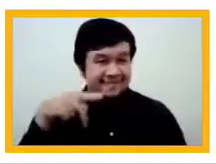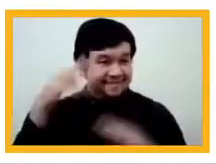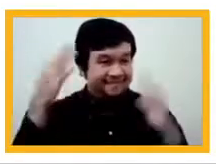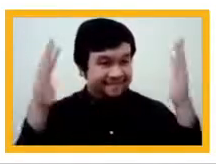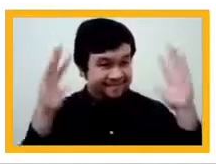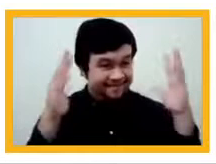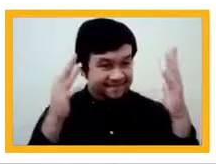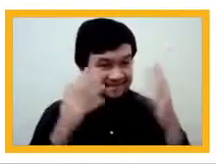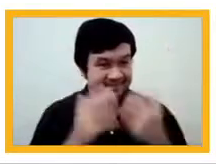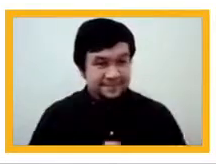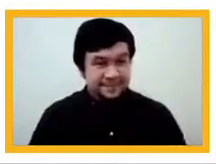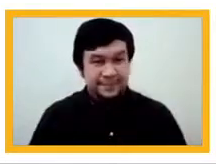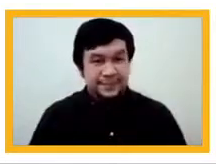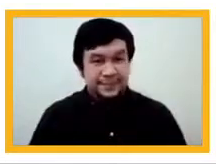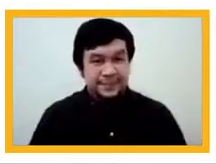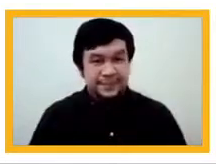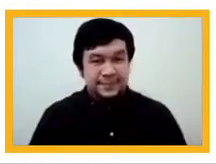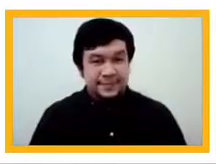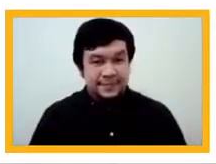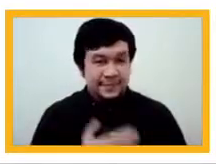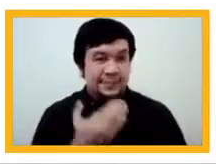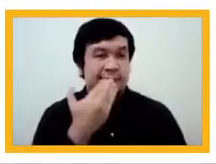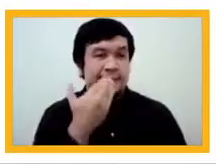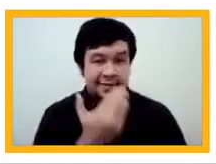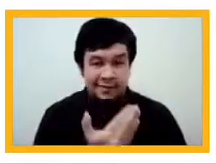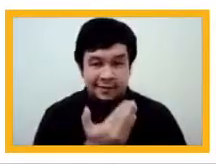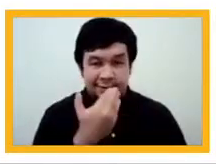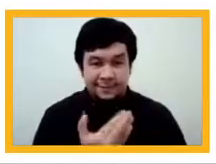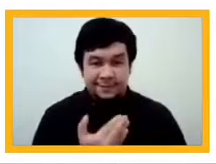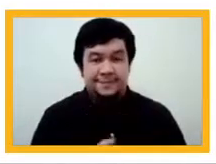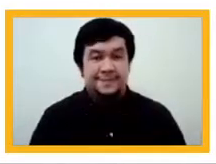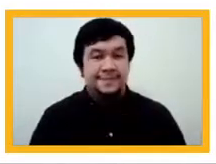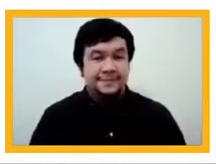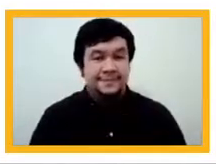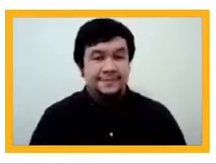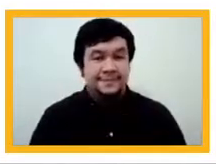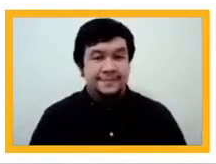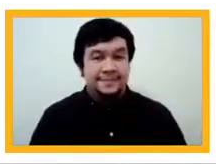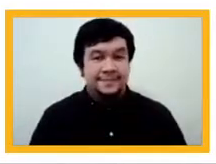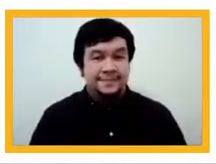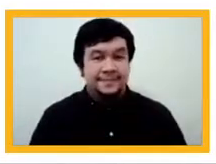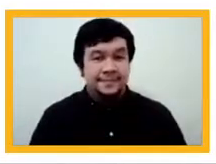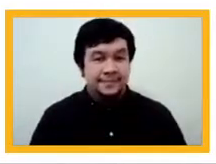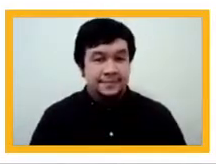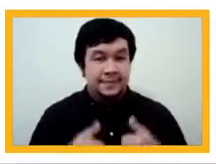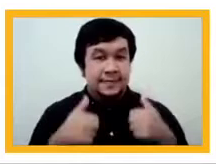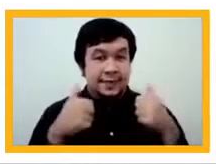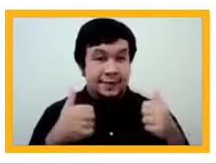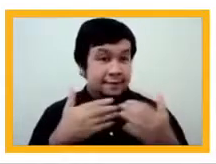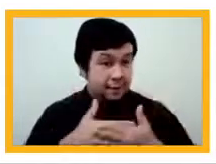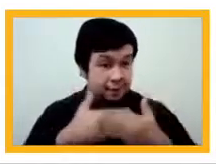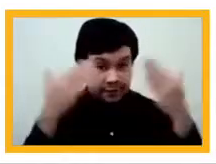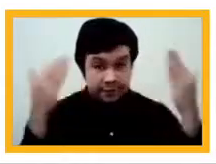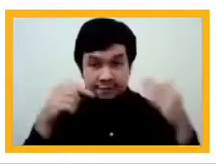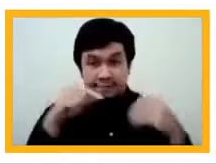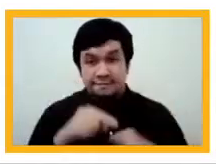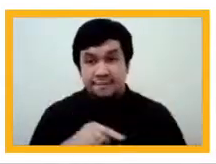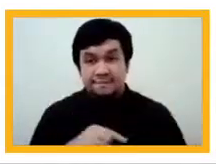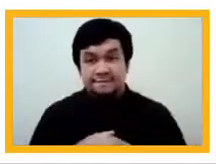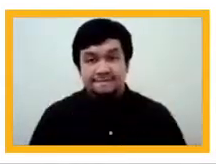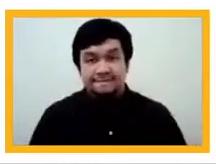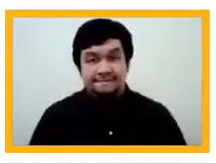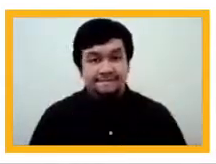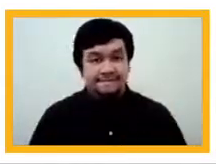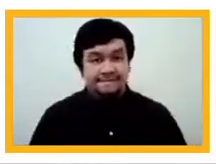Good afternoon, good morning, and good evening to everyone. Allow me to share my PowerPoint, please.